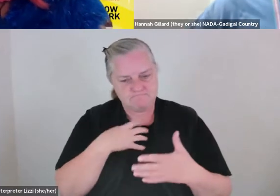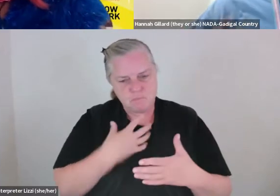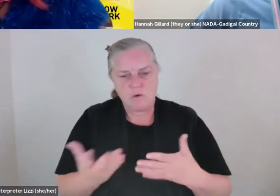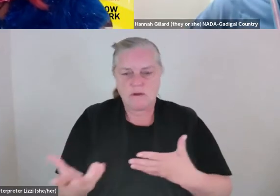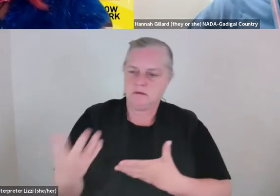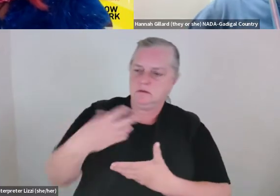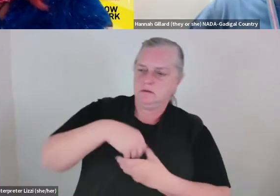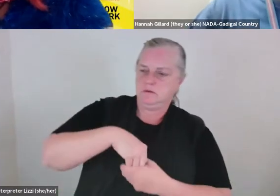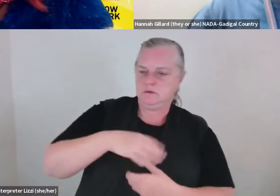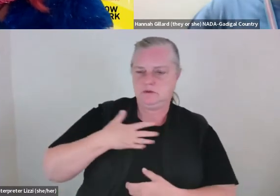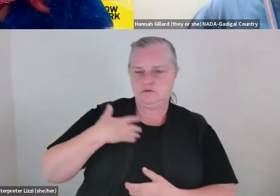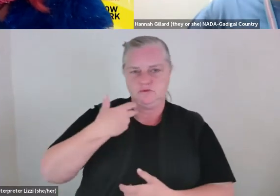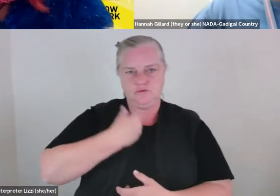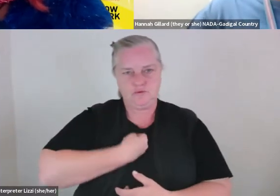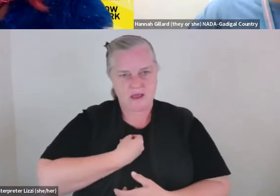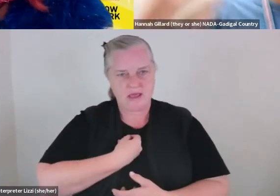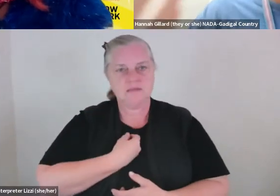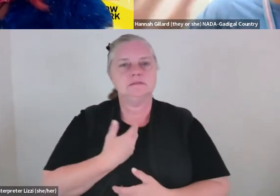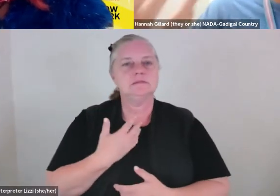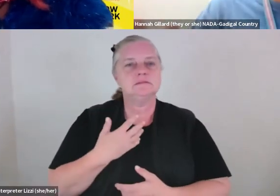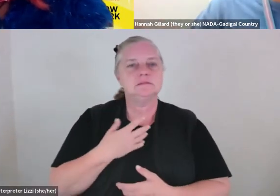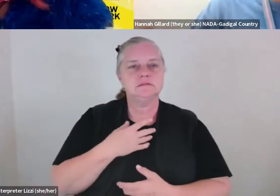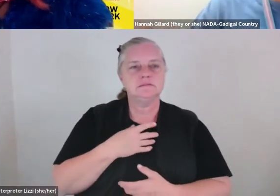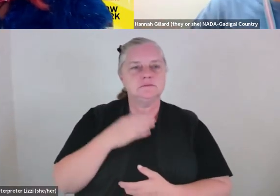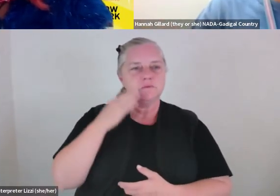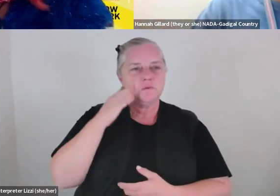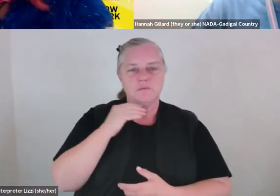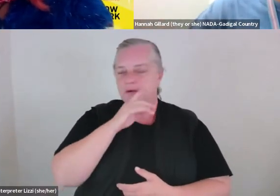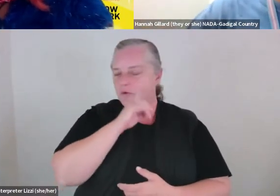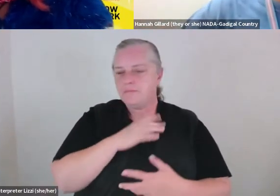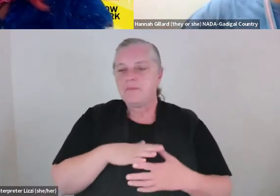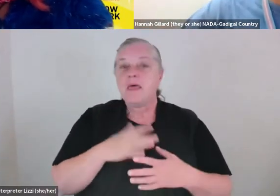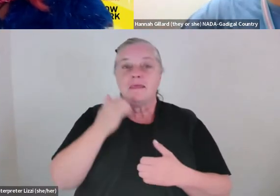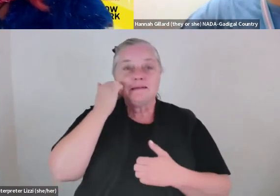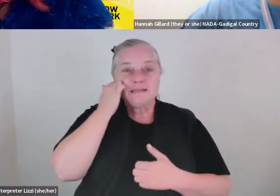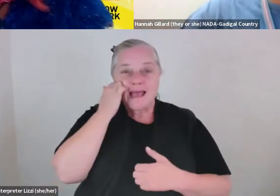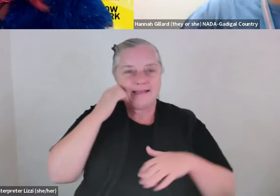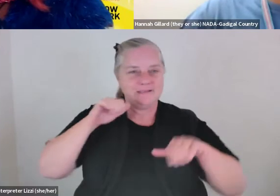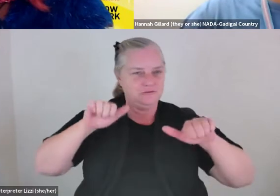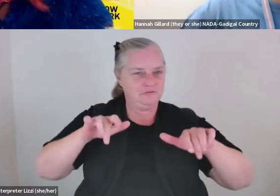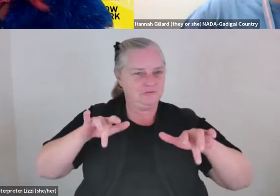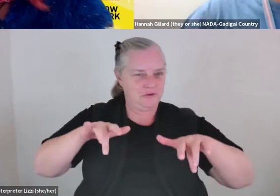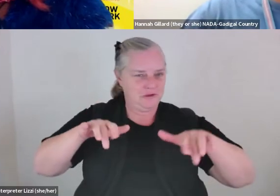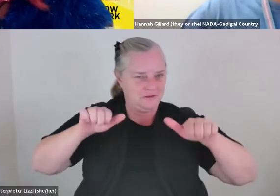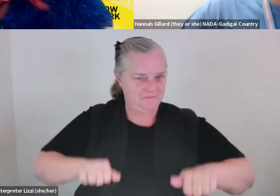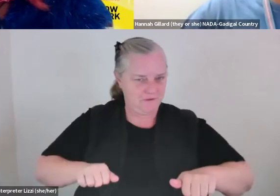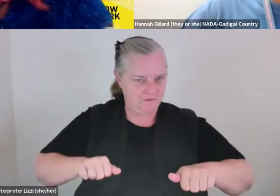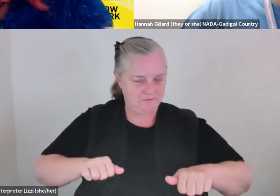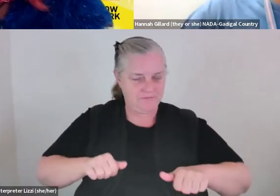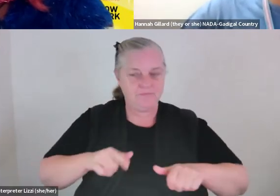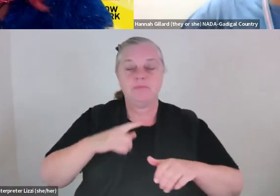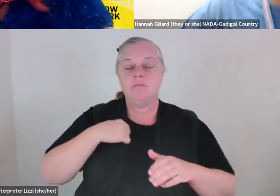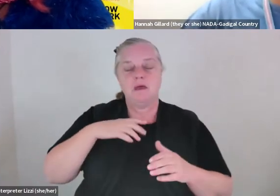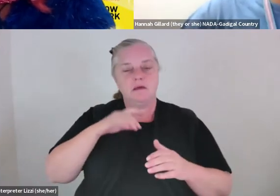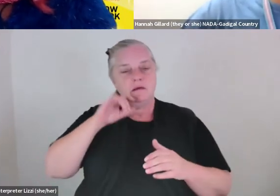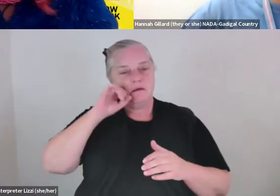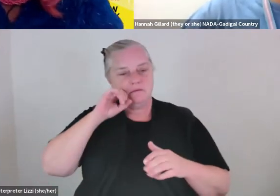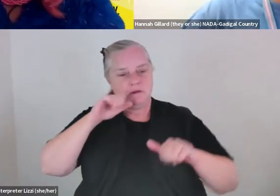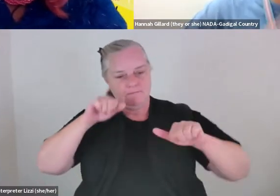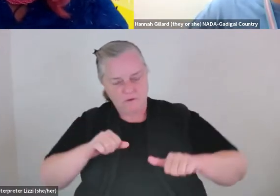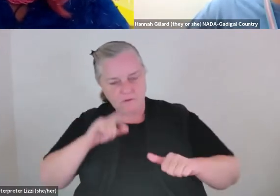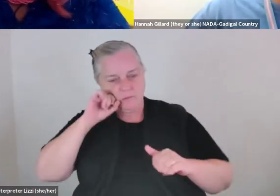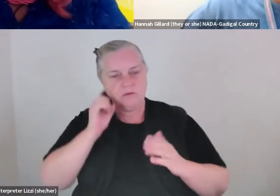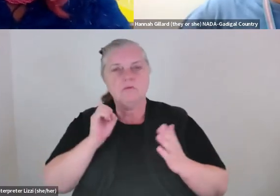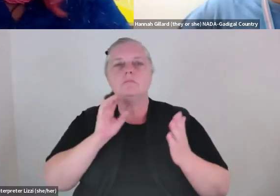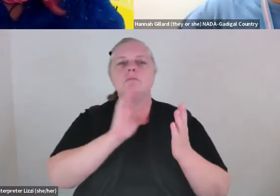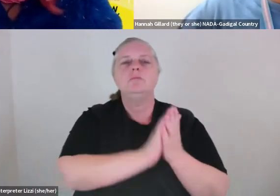topic. So the day hasn't been confirmed yet, but when it is, it will go up on the events section of the NADA website, and we'd love